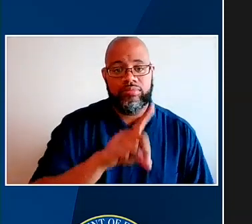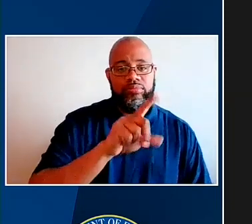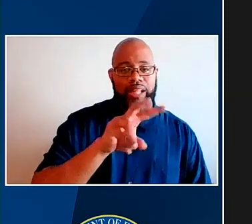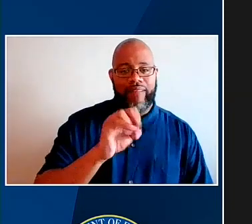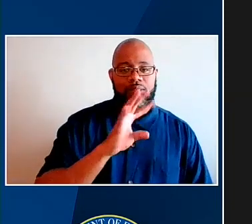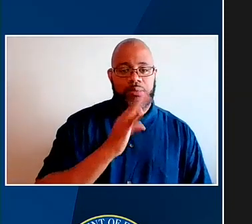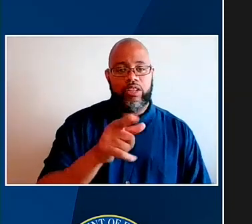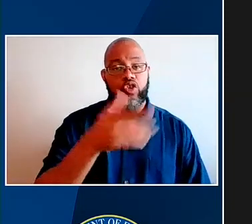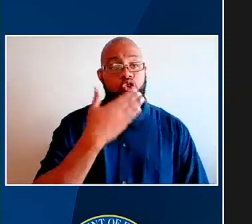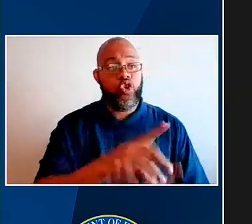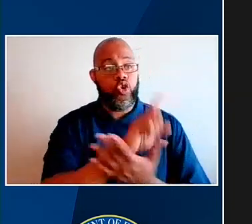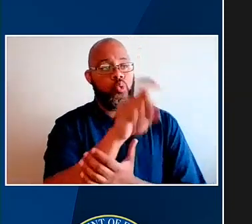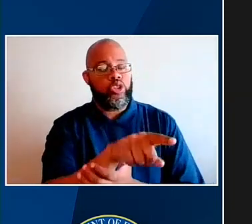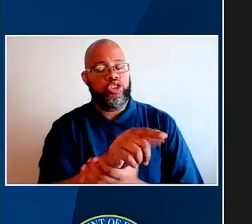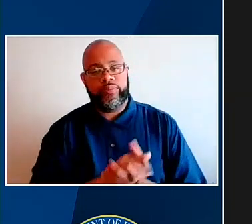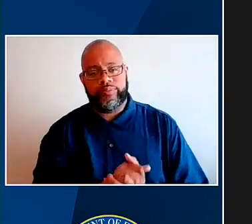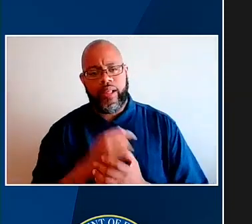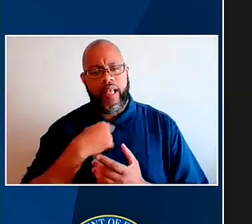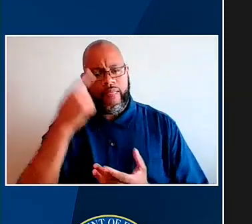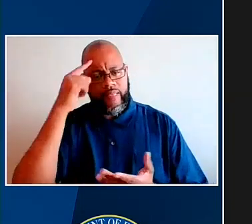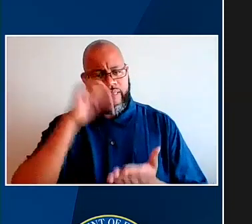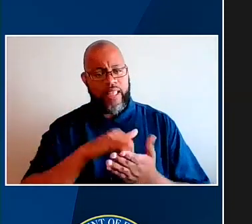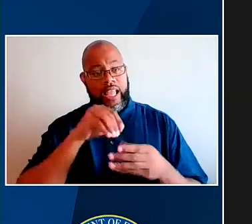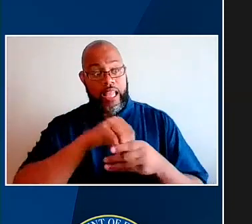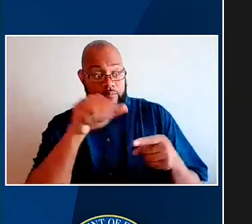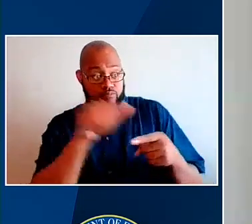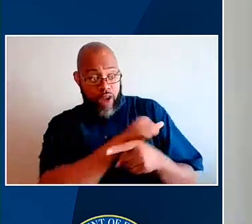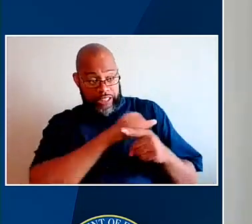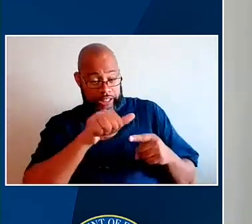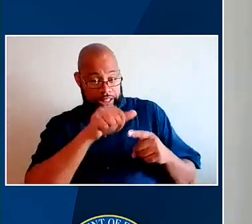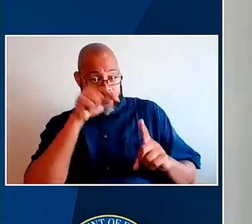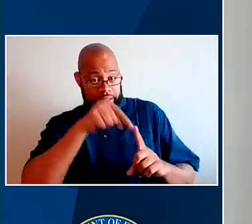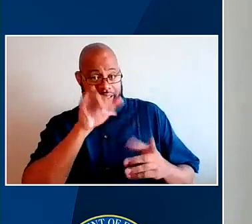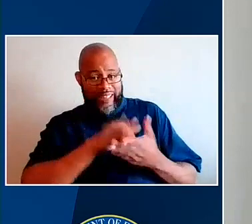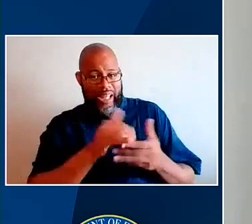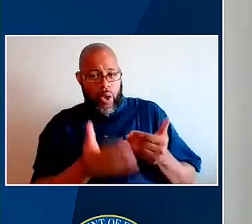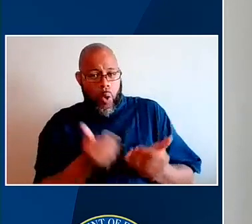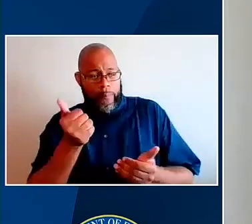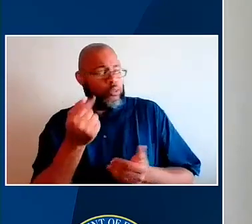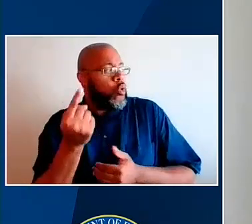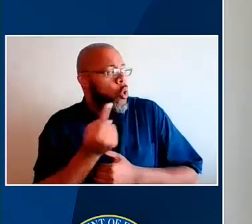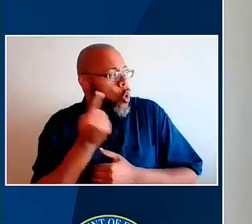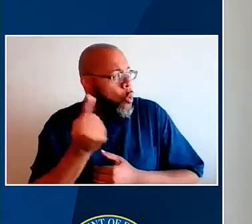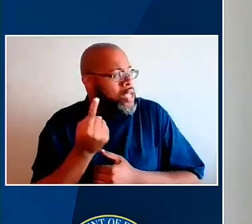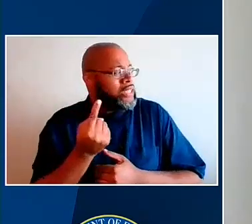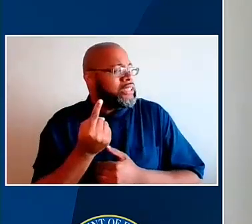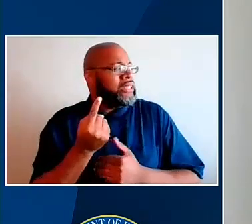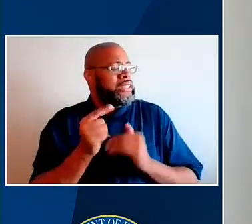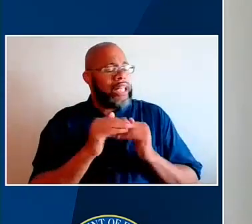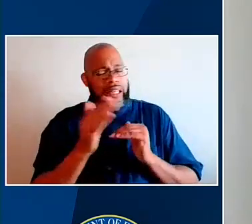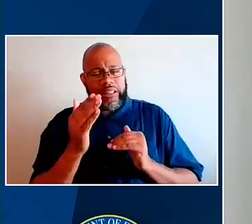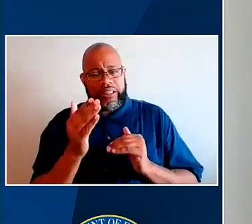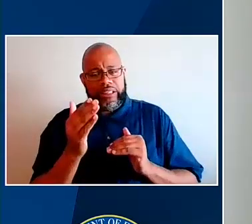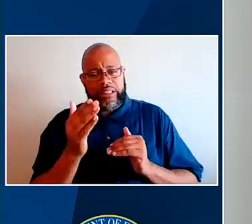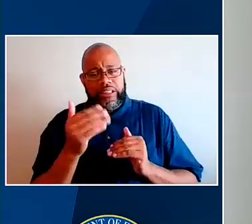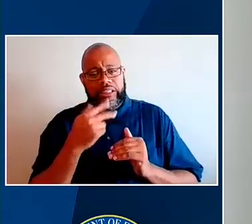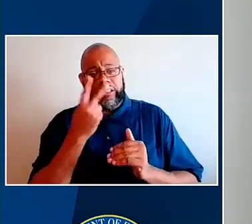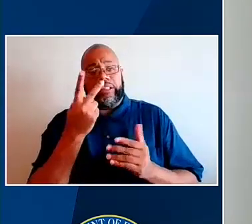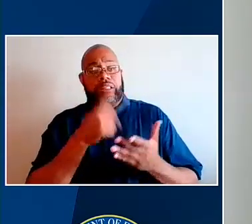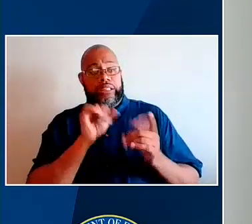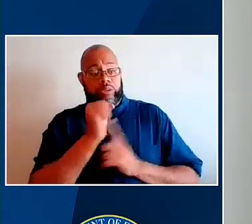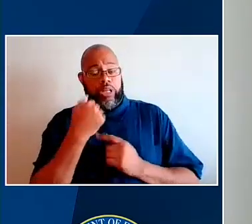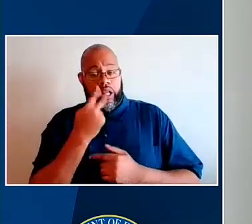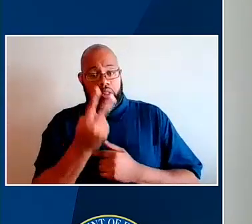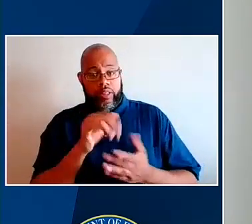Yeah, it's a good question. I think in practice, this nearly always, at least in all the instances that I've looked at